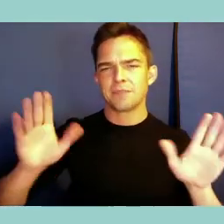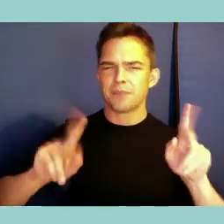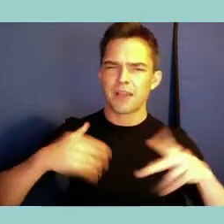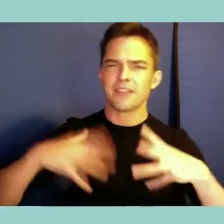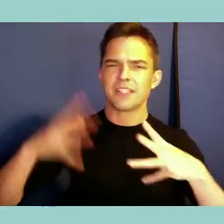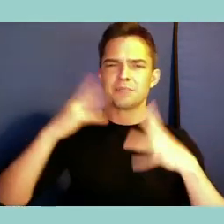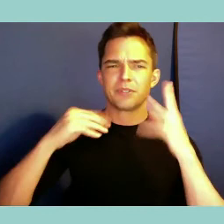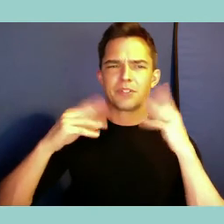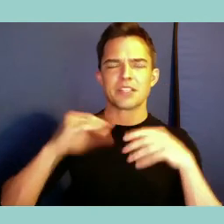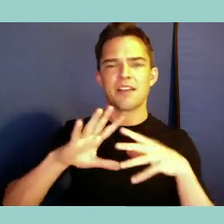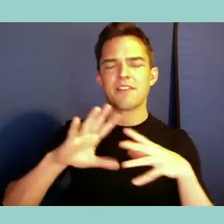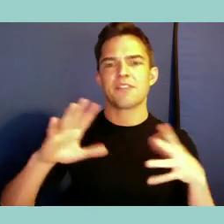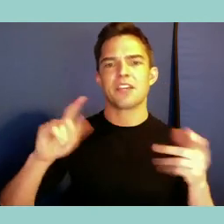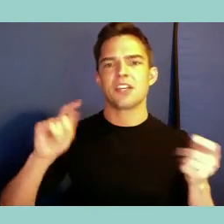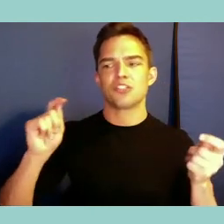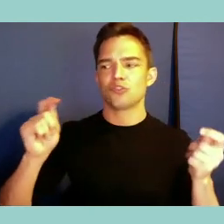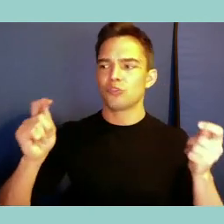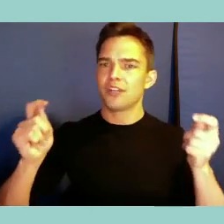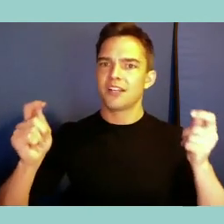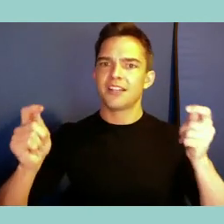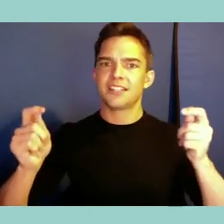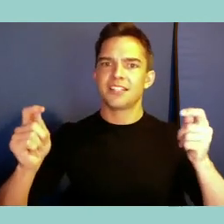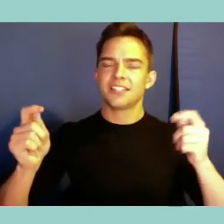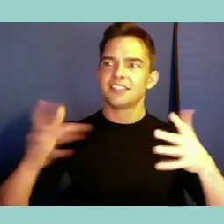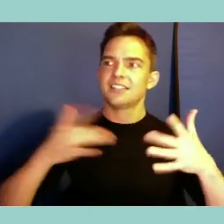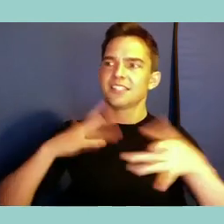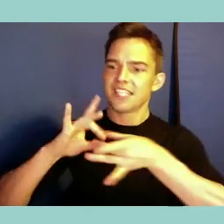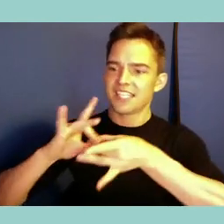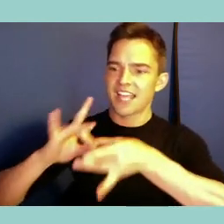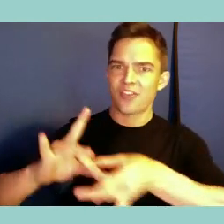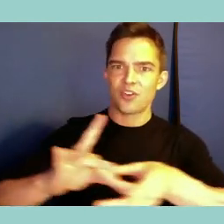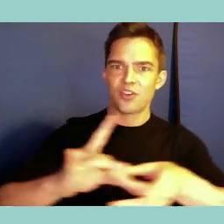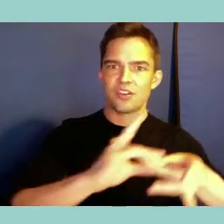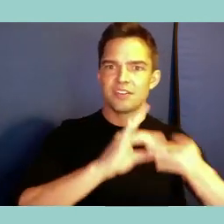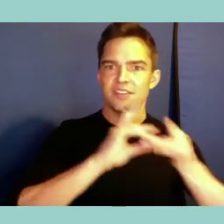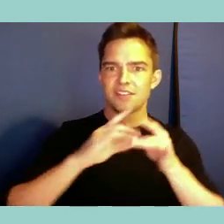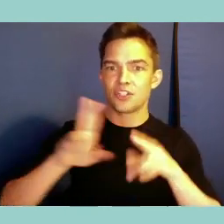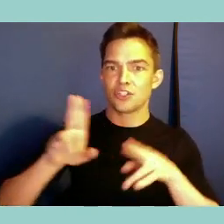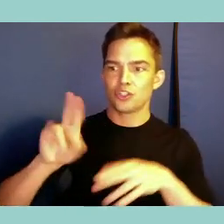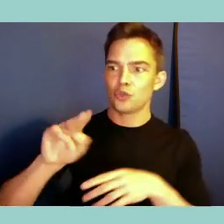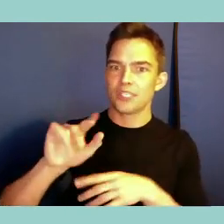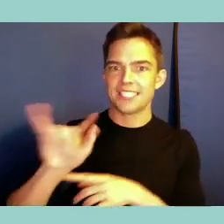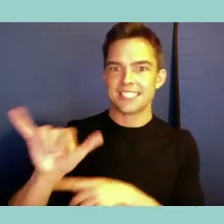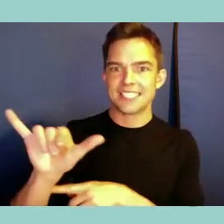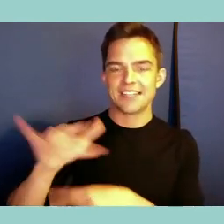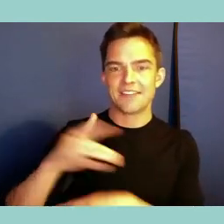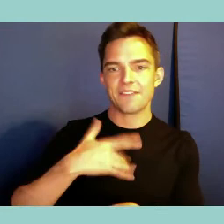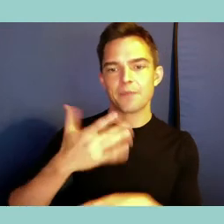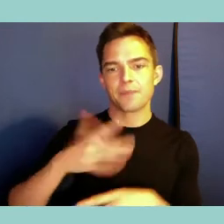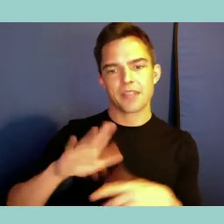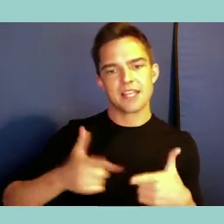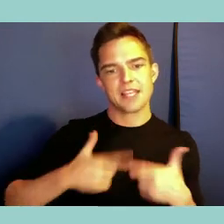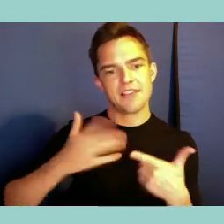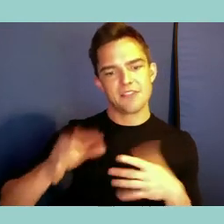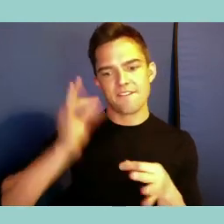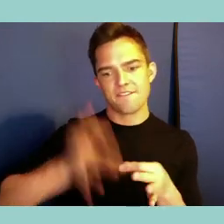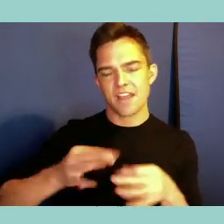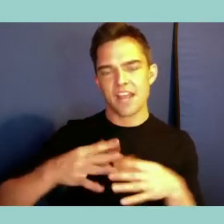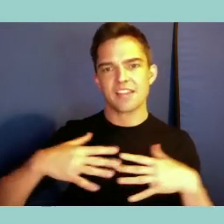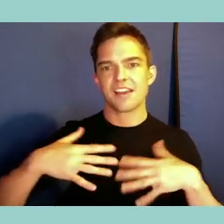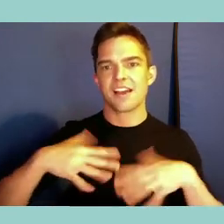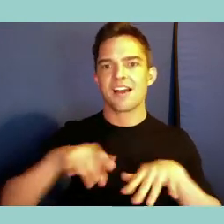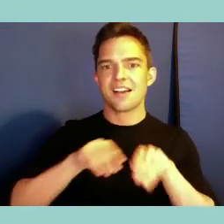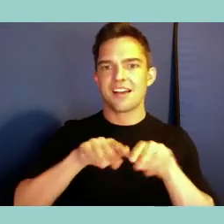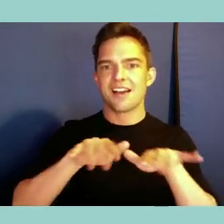experiences of the transcendent together and felt a sense of unity, a place where they lived into their faith and moved with action